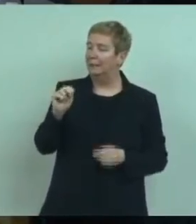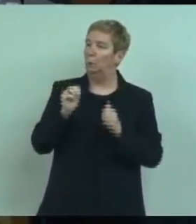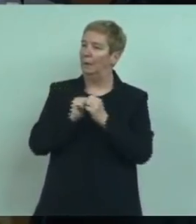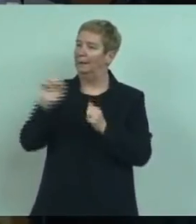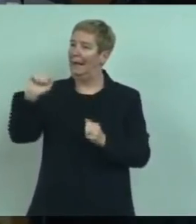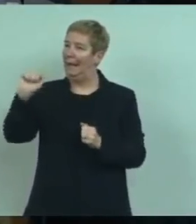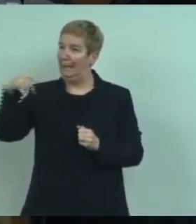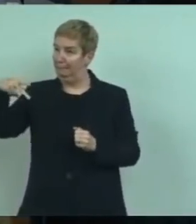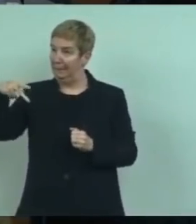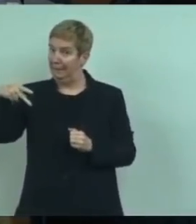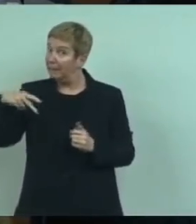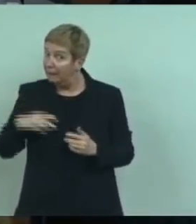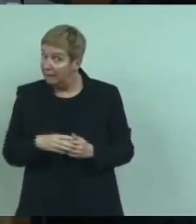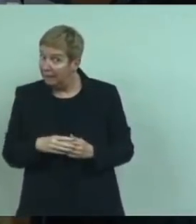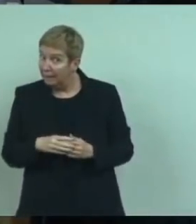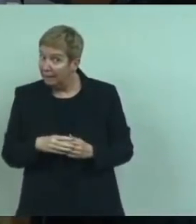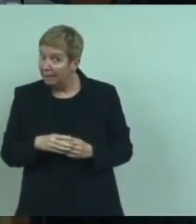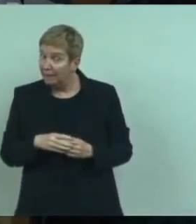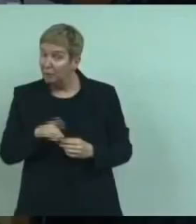there?